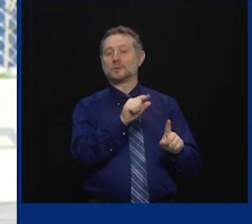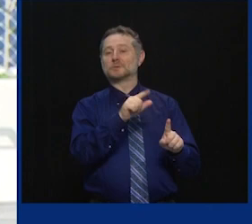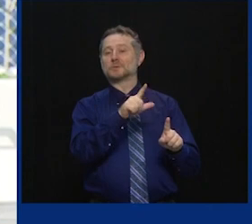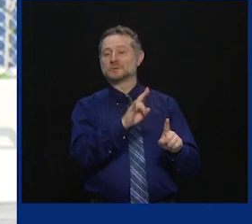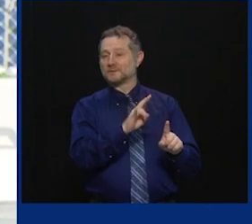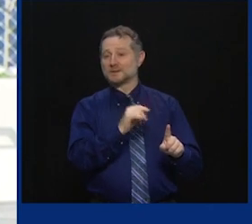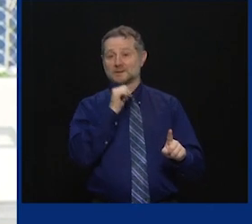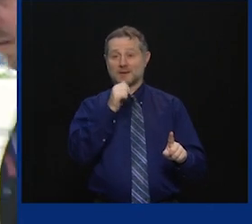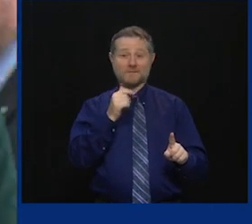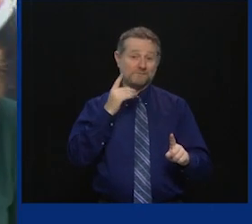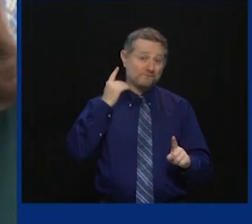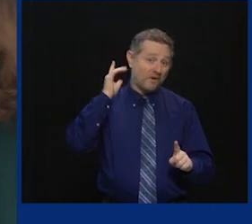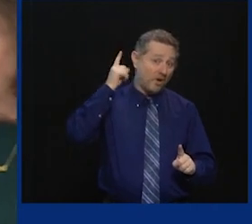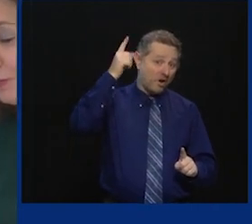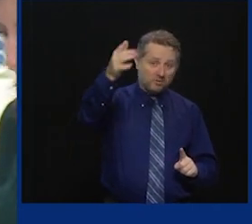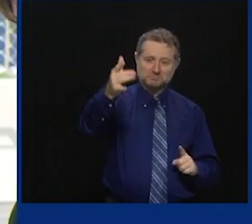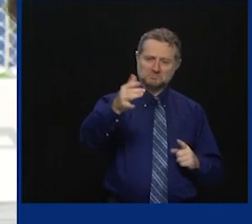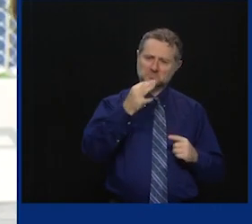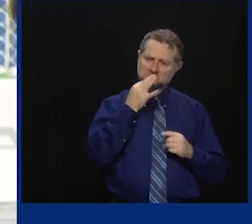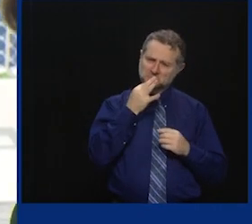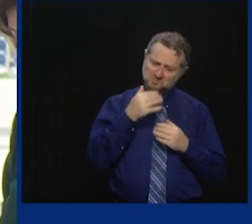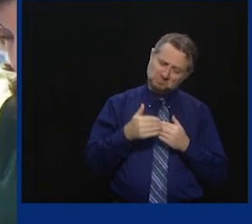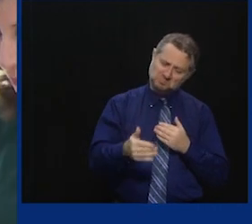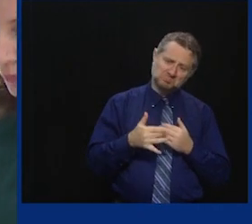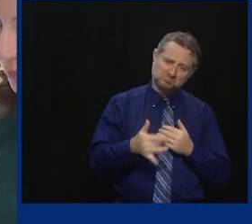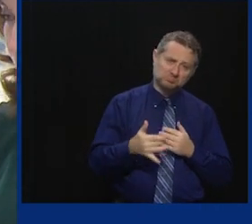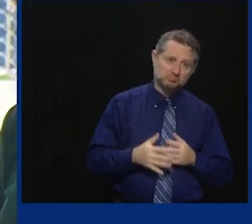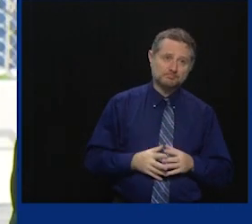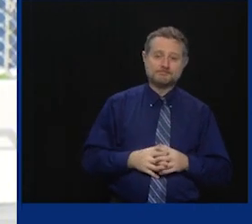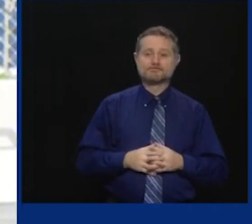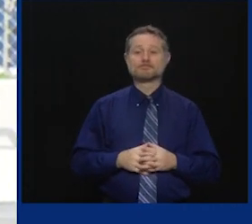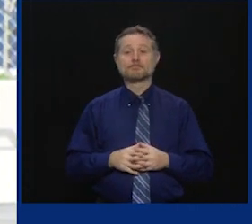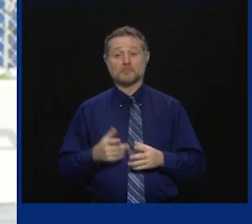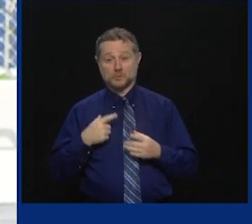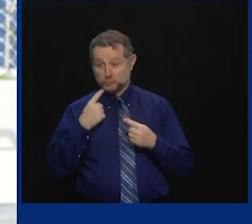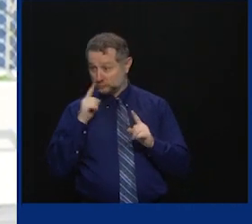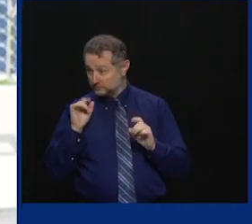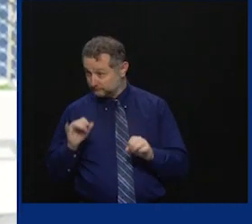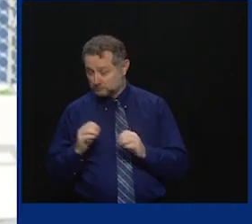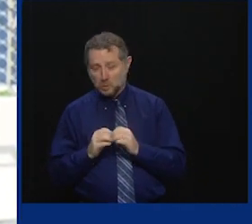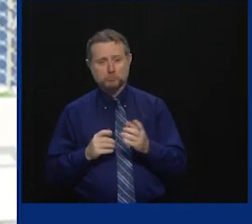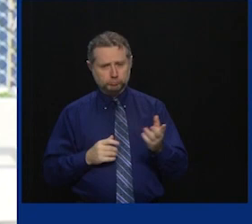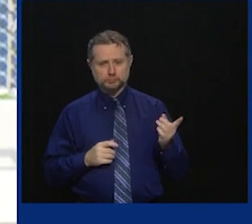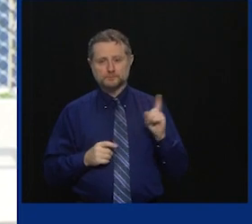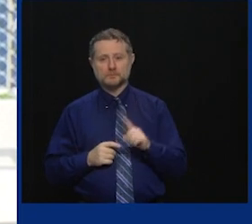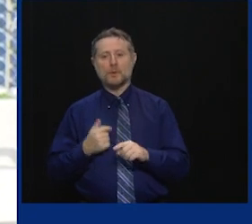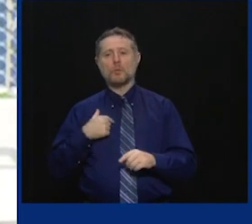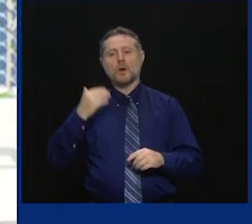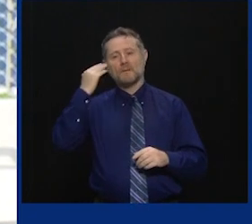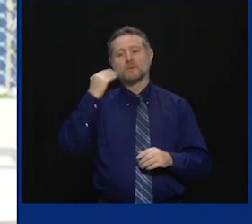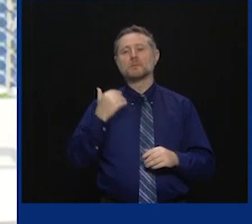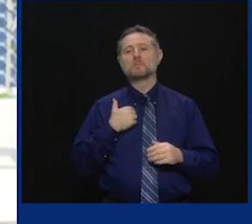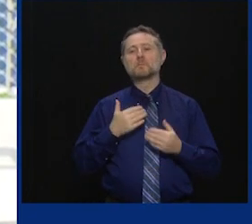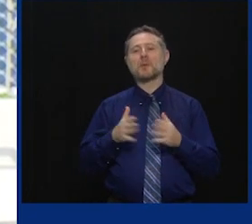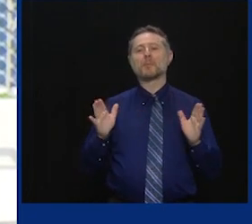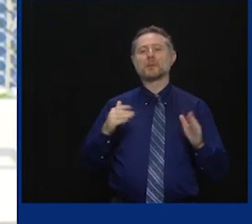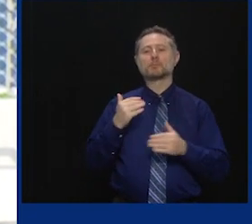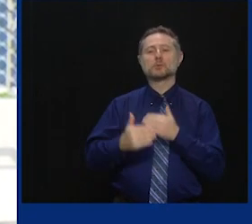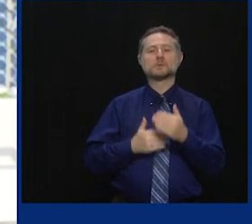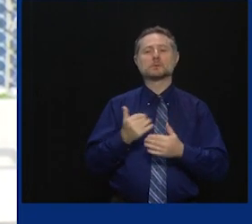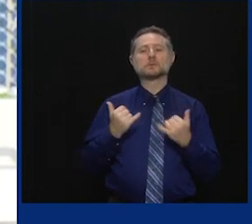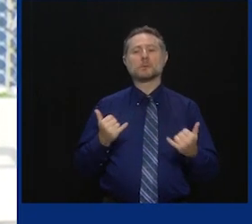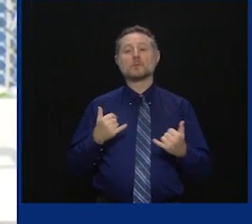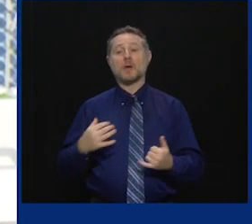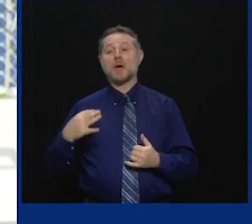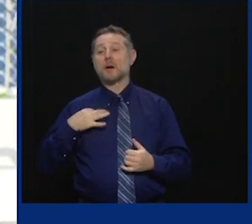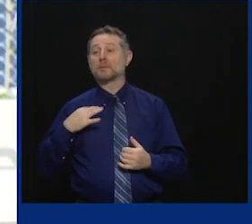the specific plan. Sure, Governor, thank you. As you know, there's a public process underway right now on that application.